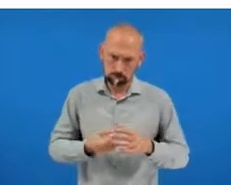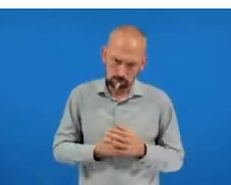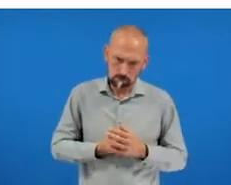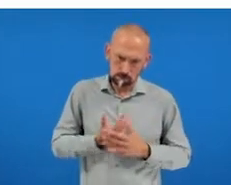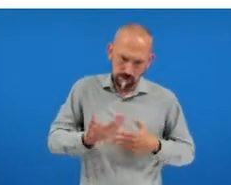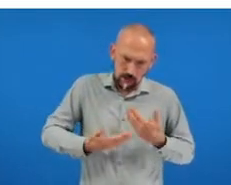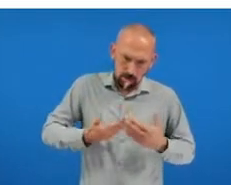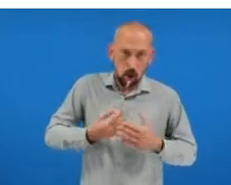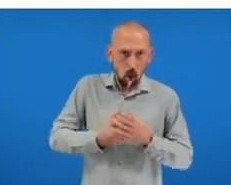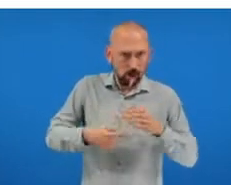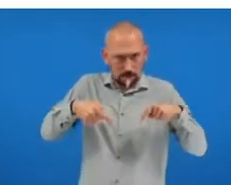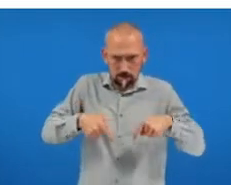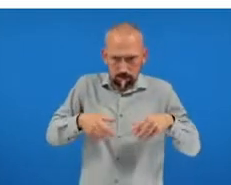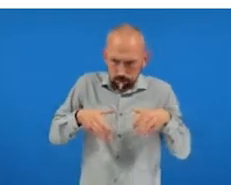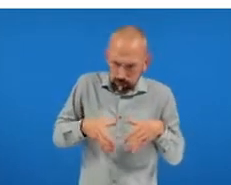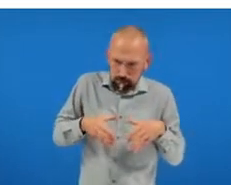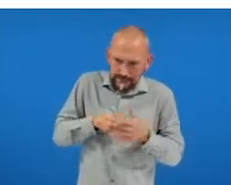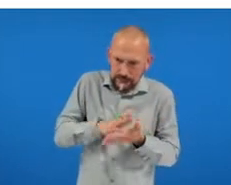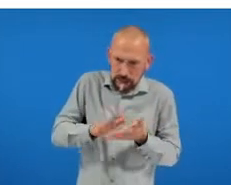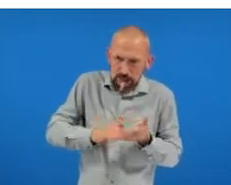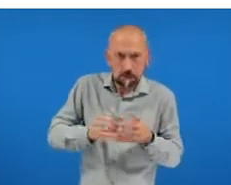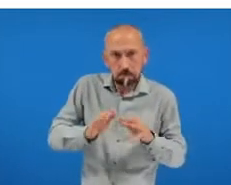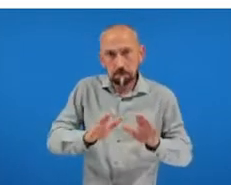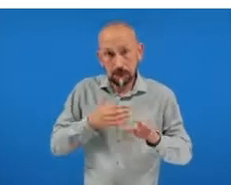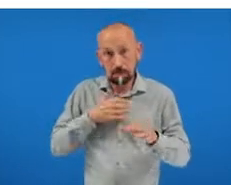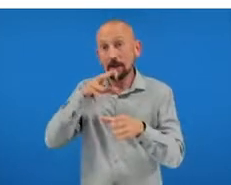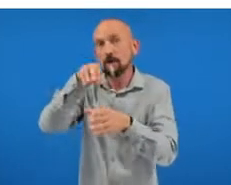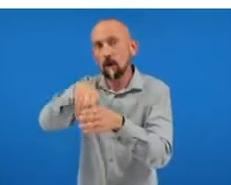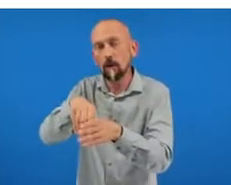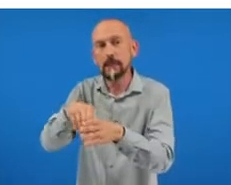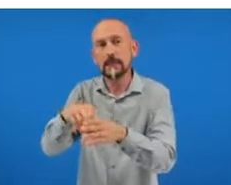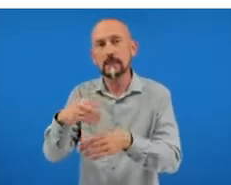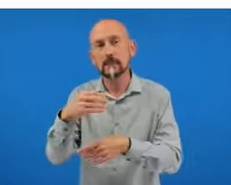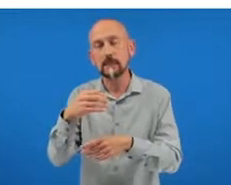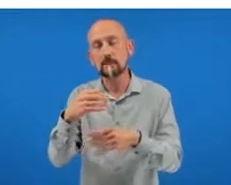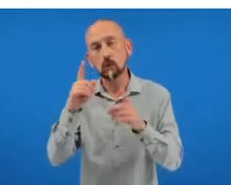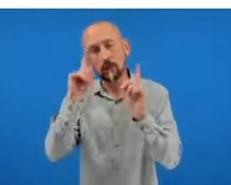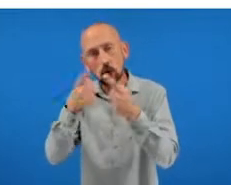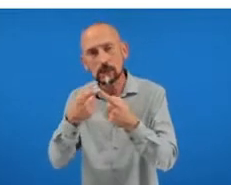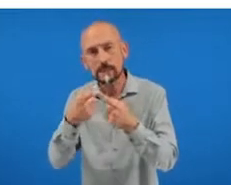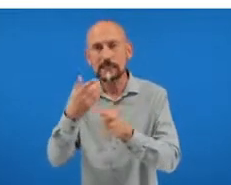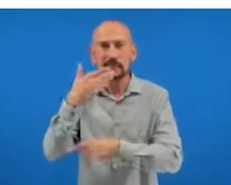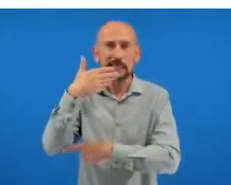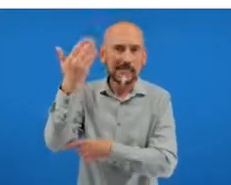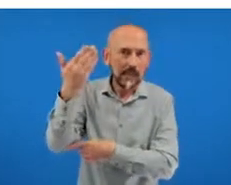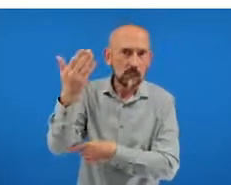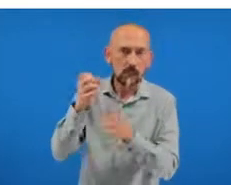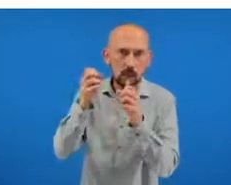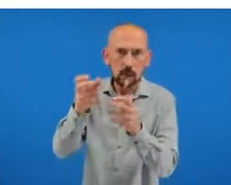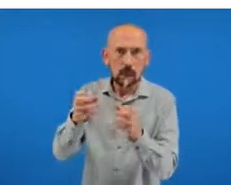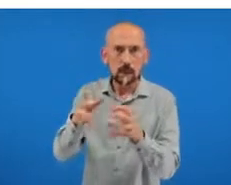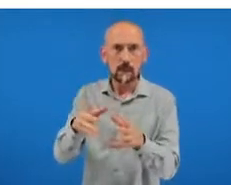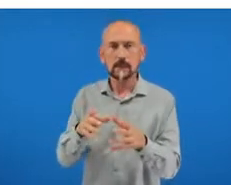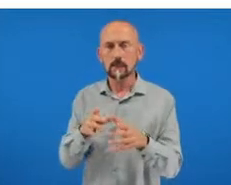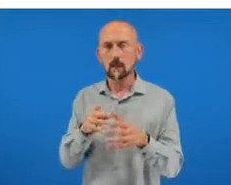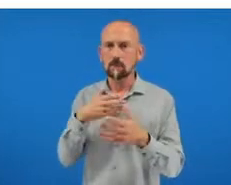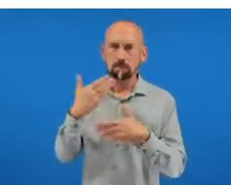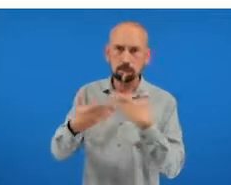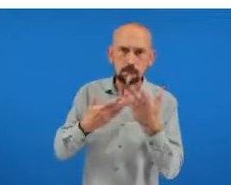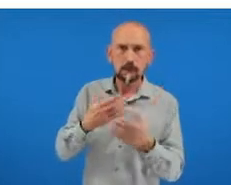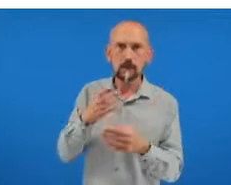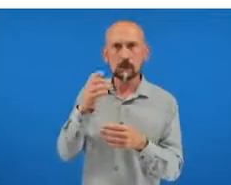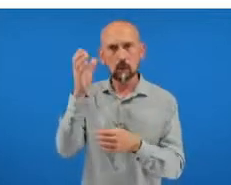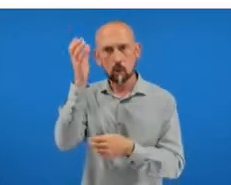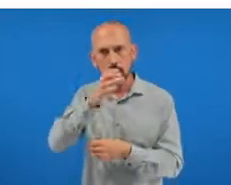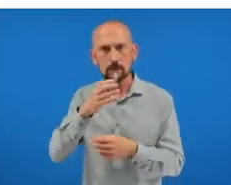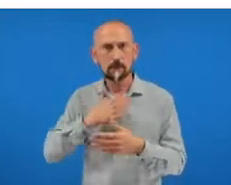a university, giving specialist lectures on cognitive behavioural therapy and about perinatal mental health.